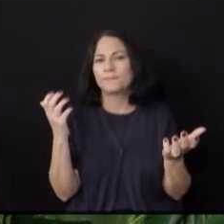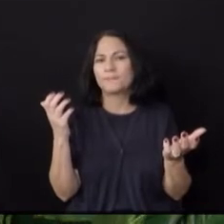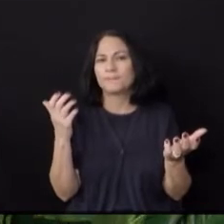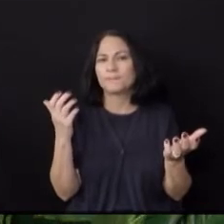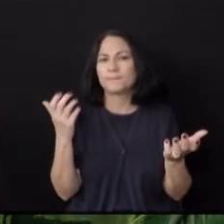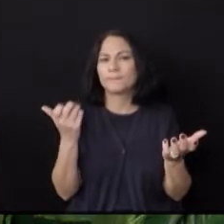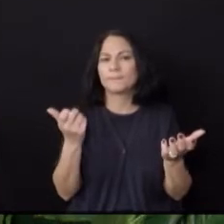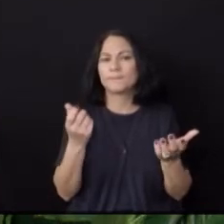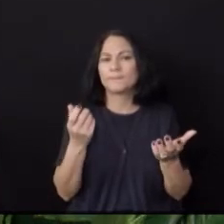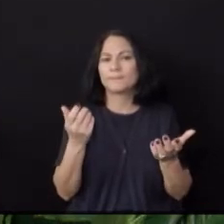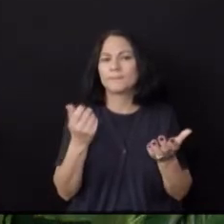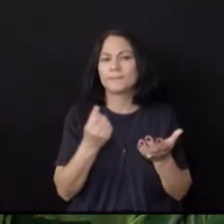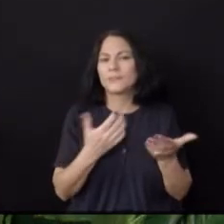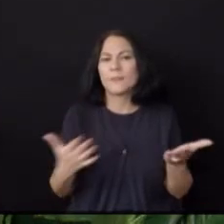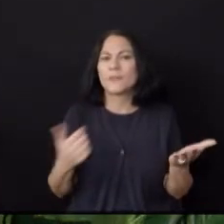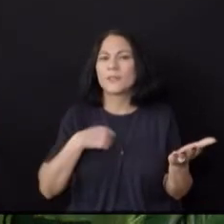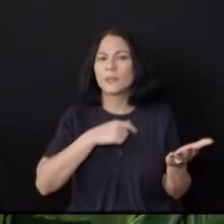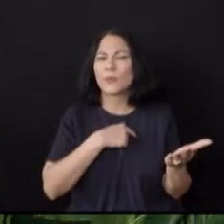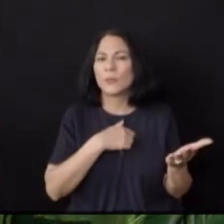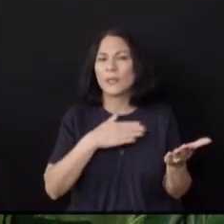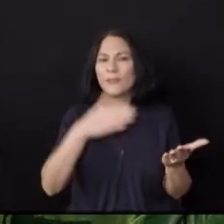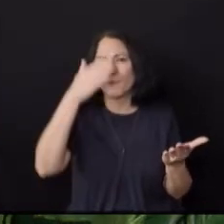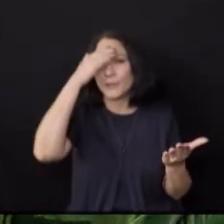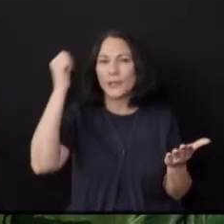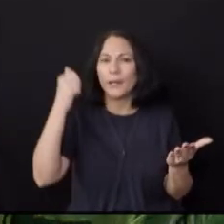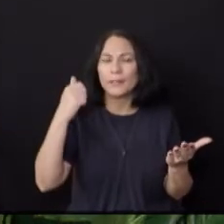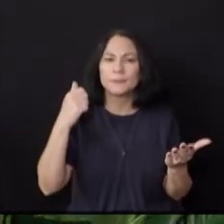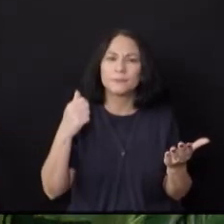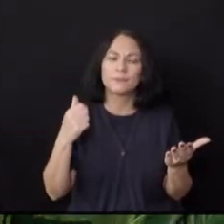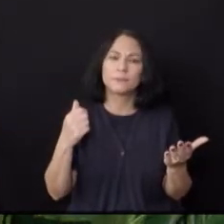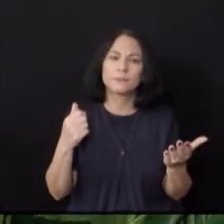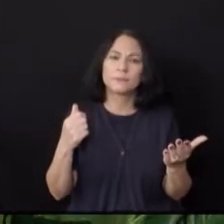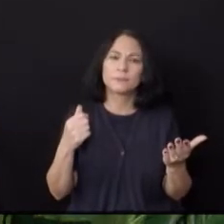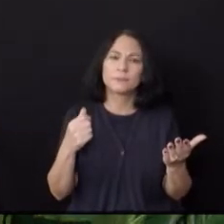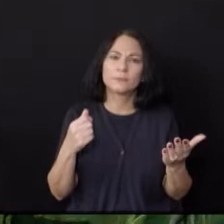have forgotten in an age of texting and Facebook messaging.